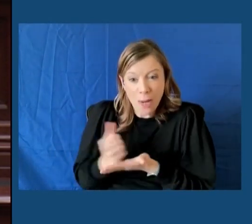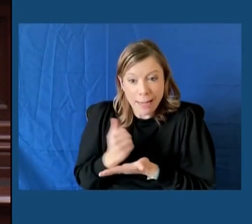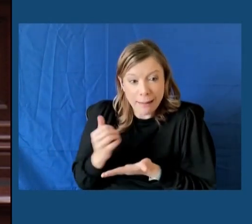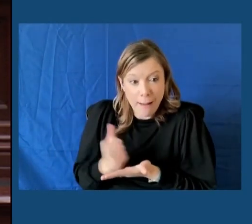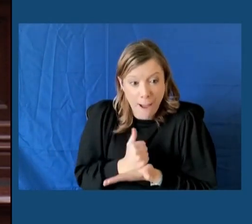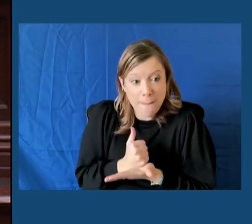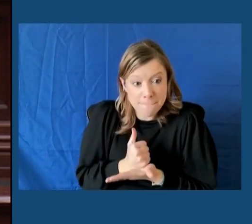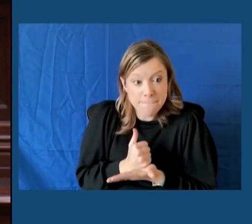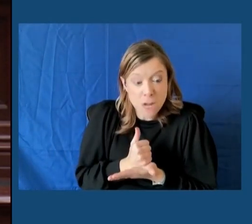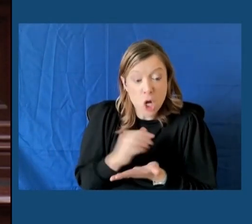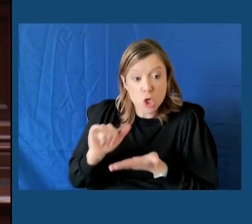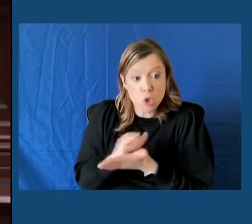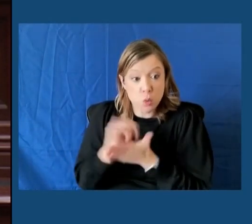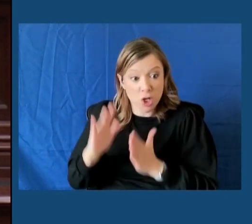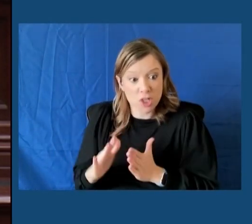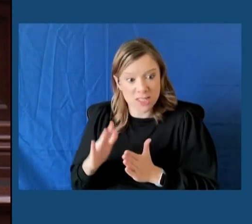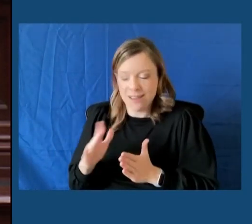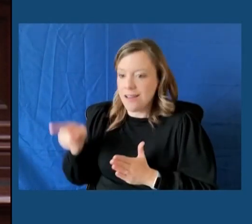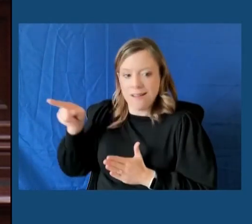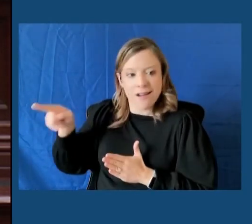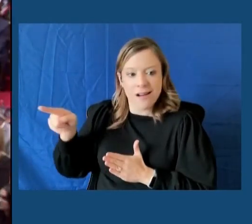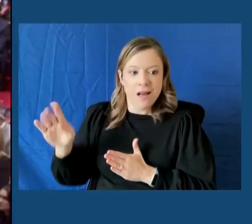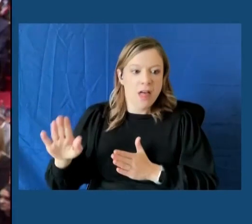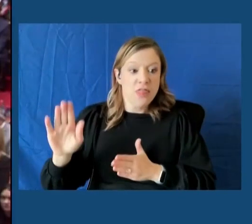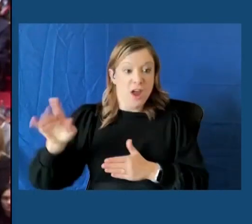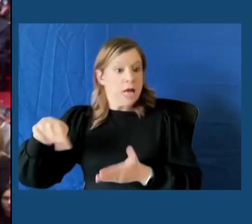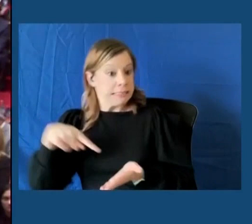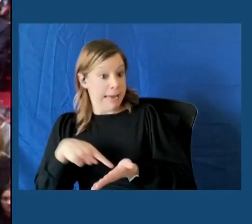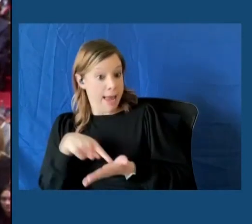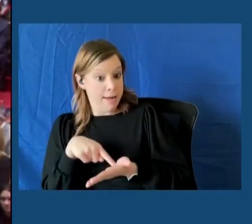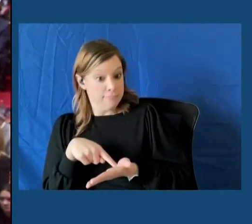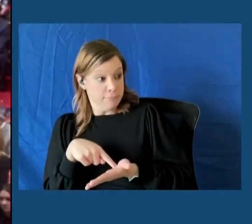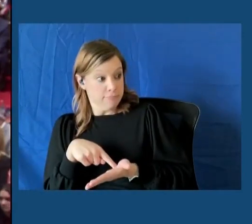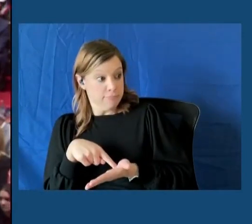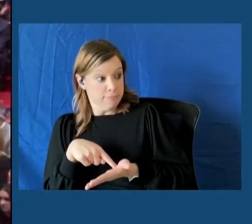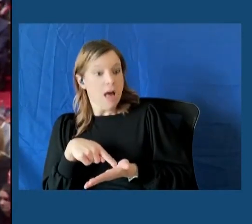cannot pay. And